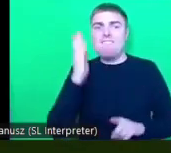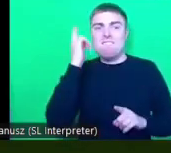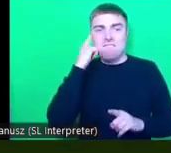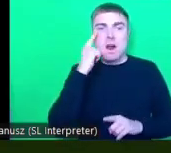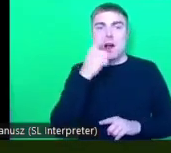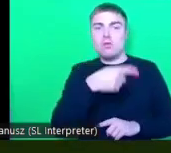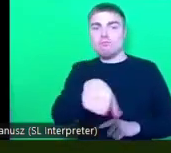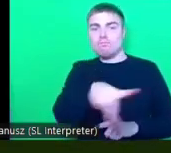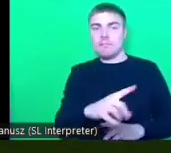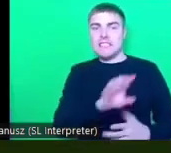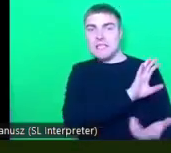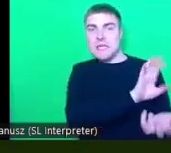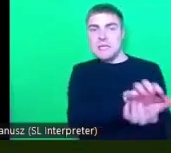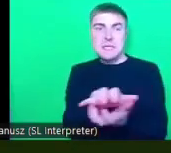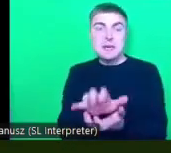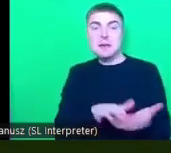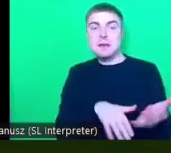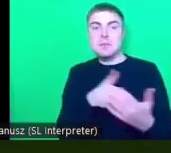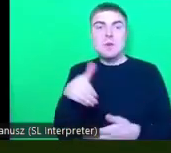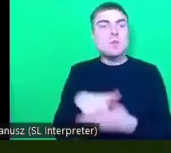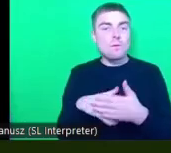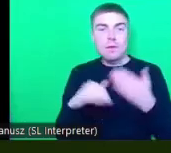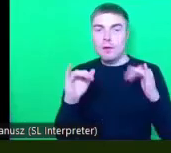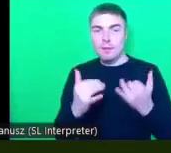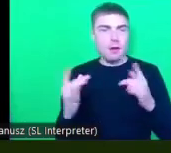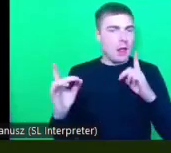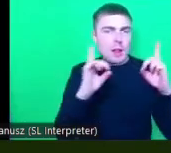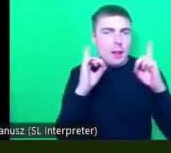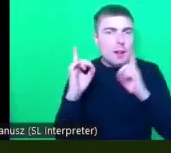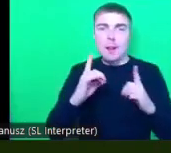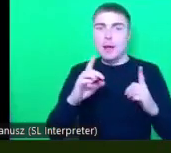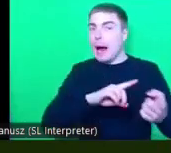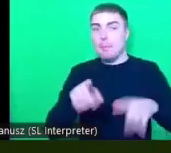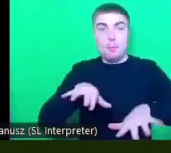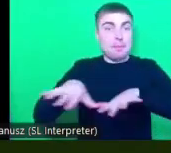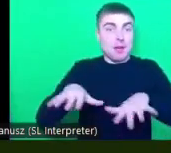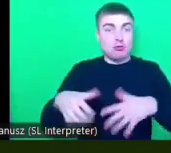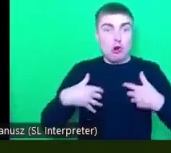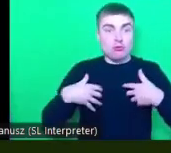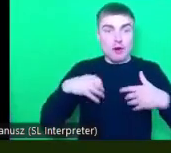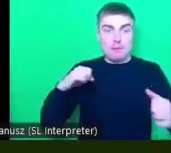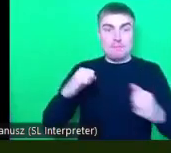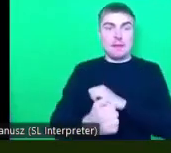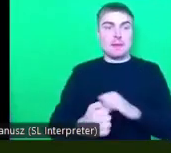example. And those indirect effects may actually have pretty large effects on the prey populations.